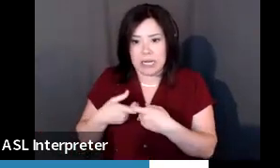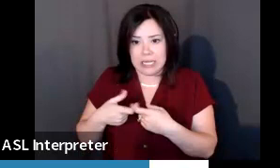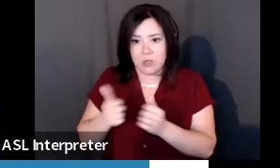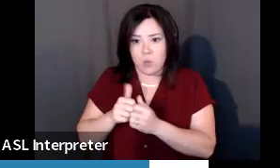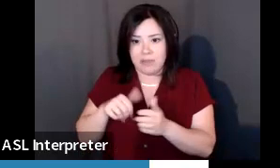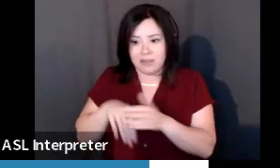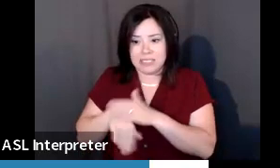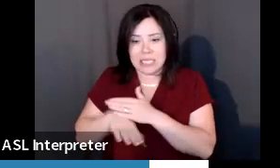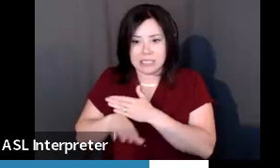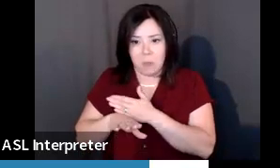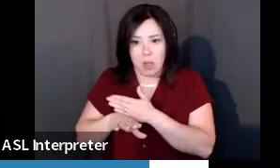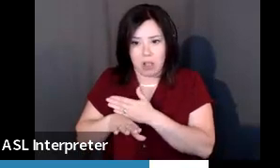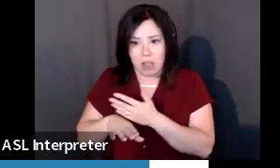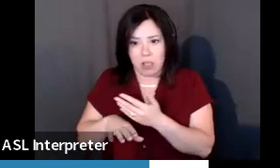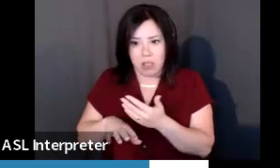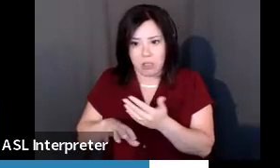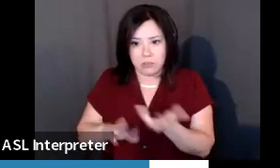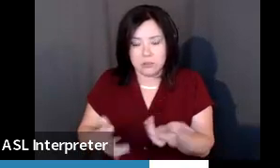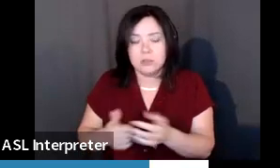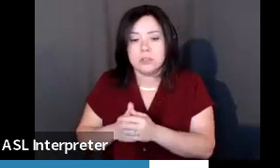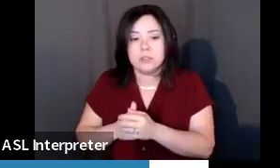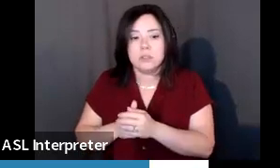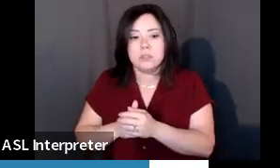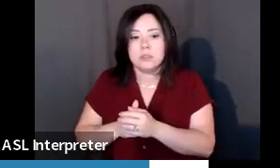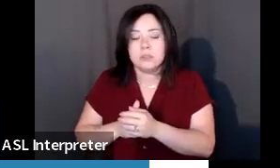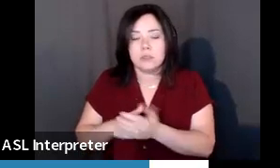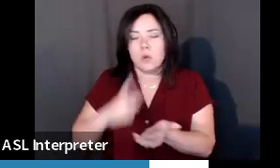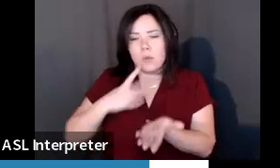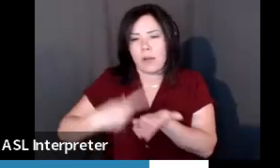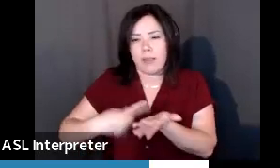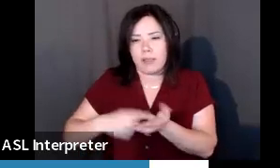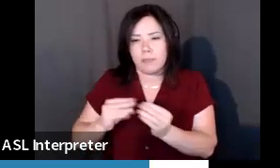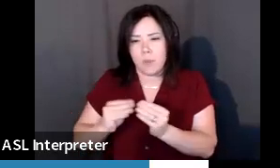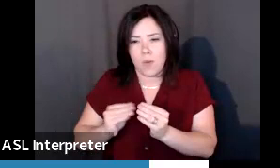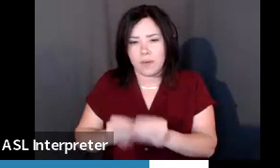accessible means. So, and we'll talk about this a little bit more,